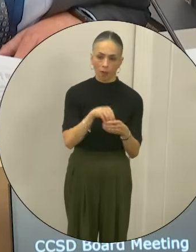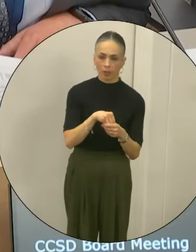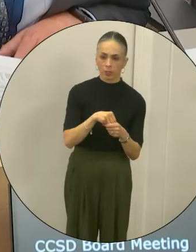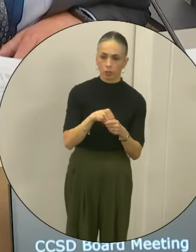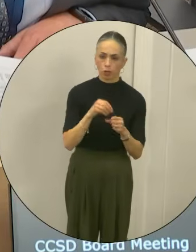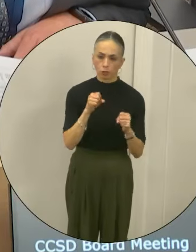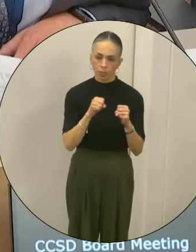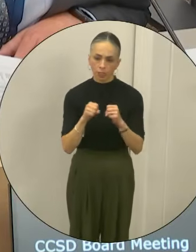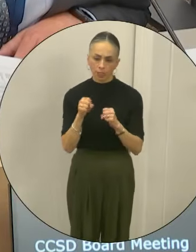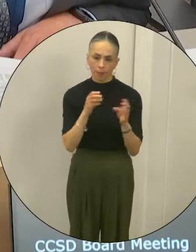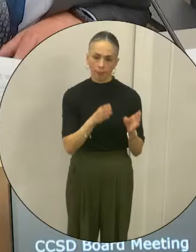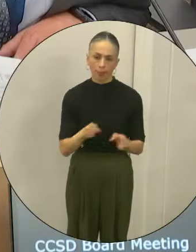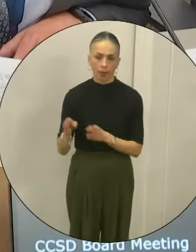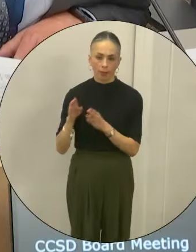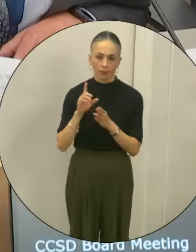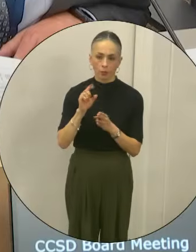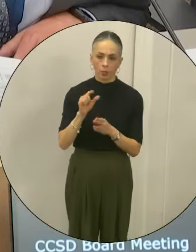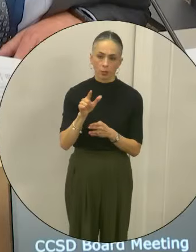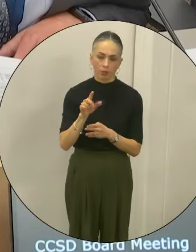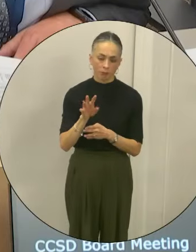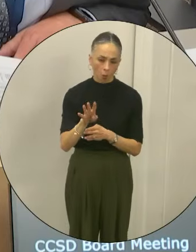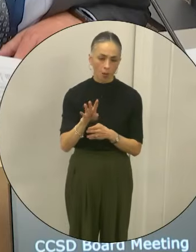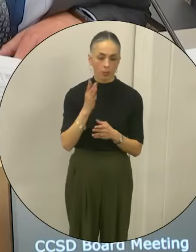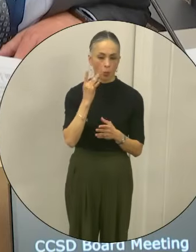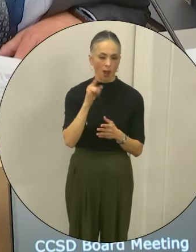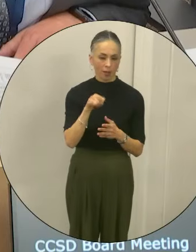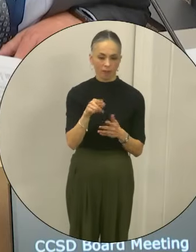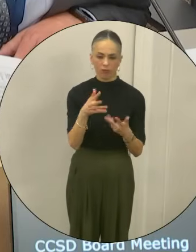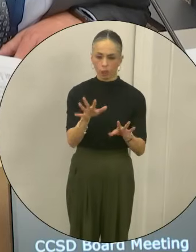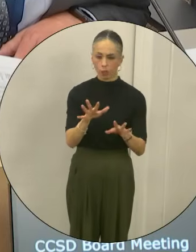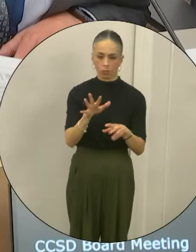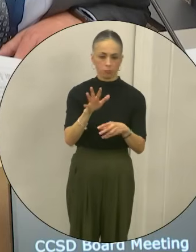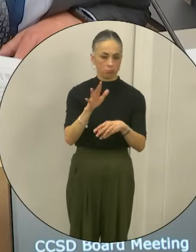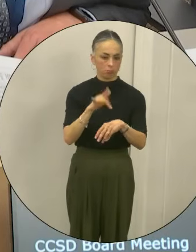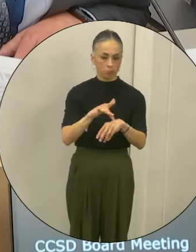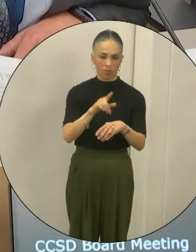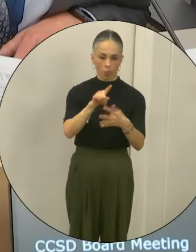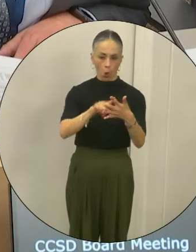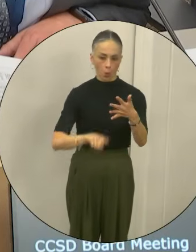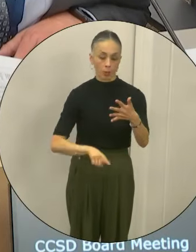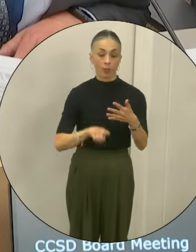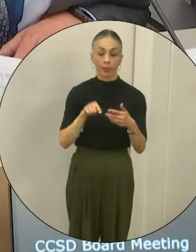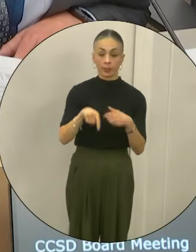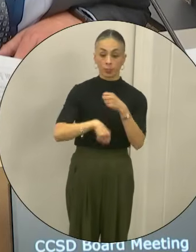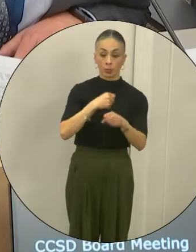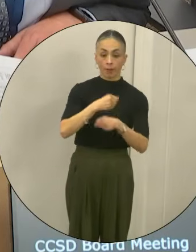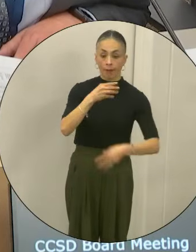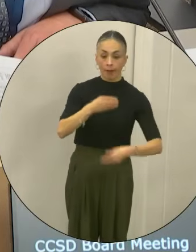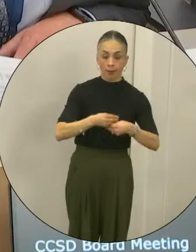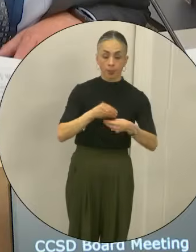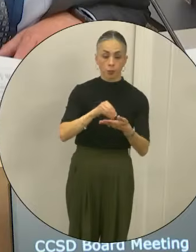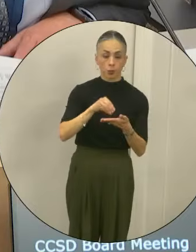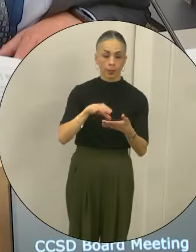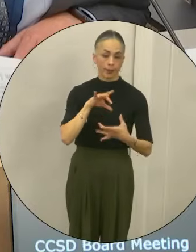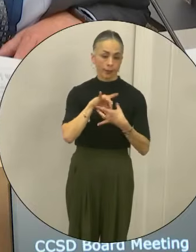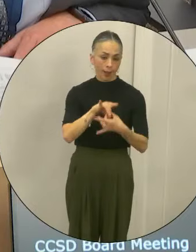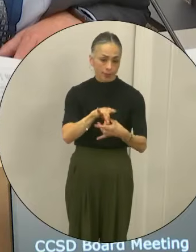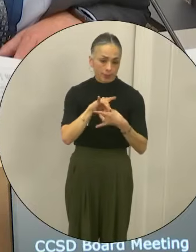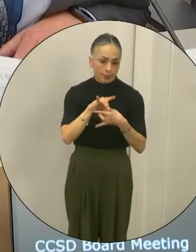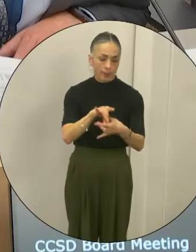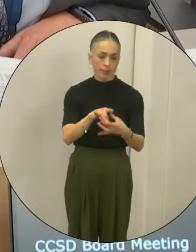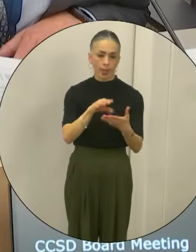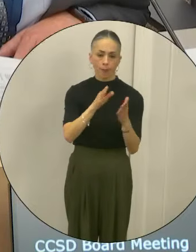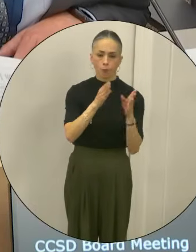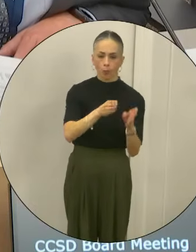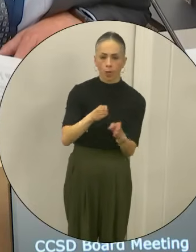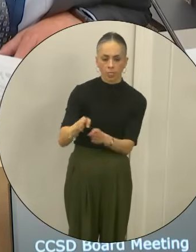for Focus 2024, which is why those particular ones have been used. This year, we added in the student connectedness in preparation for developing